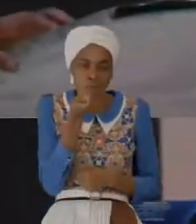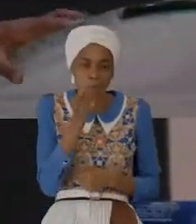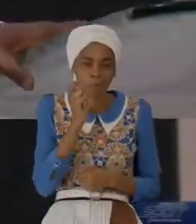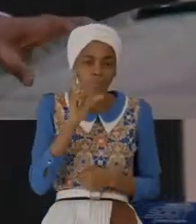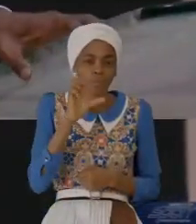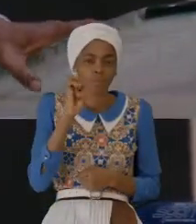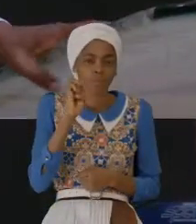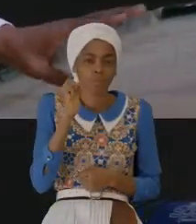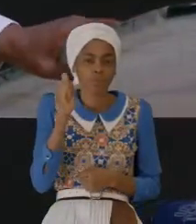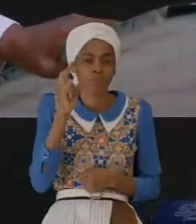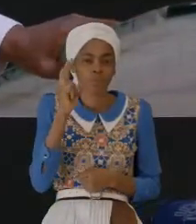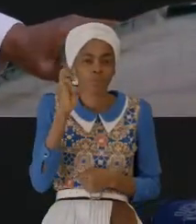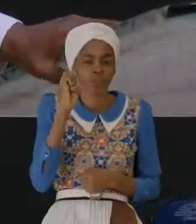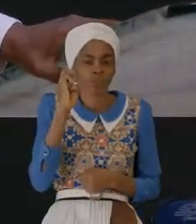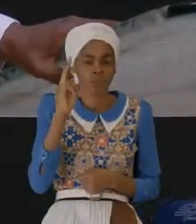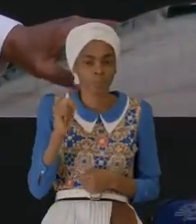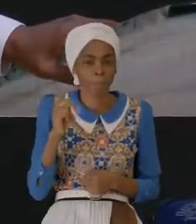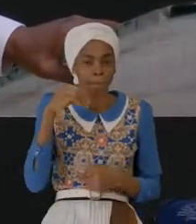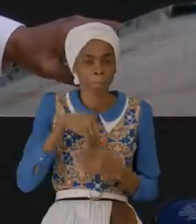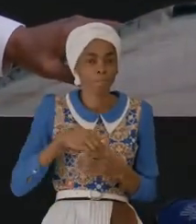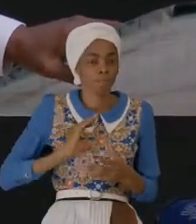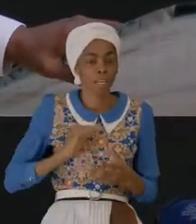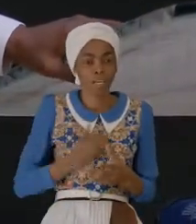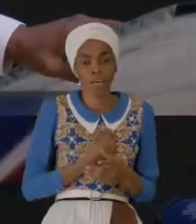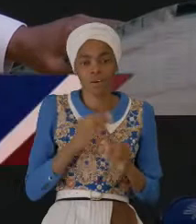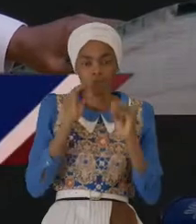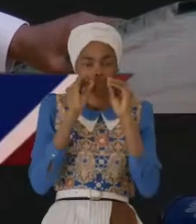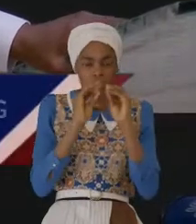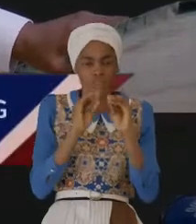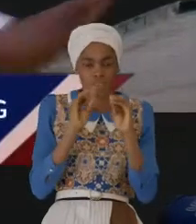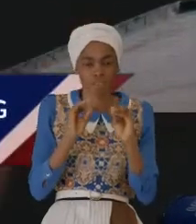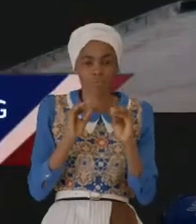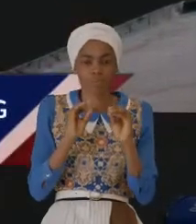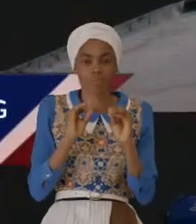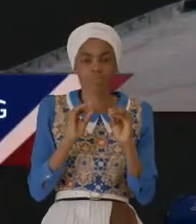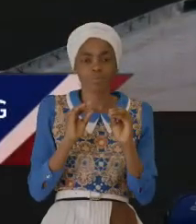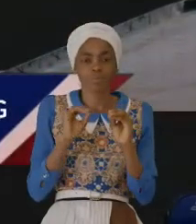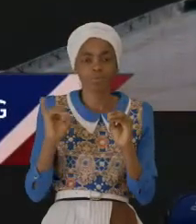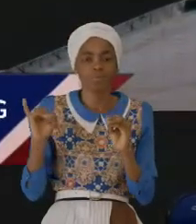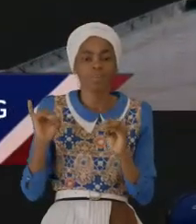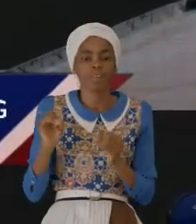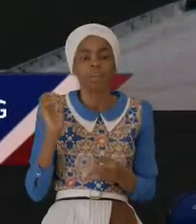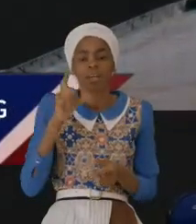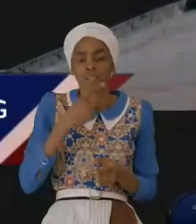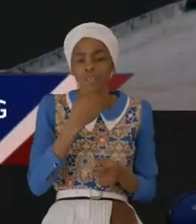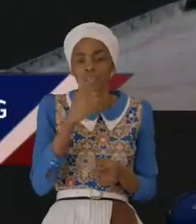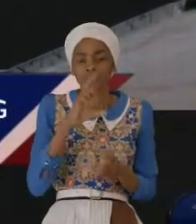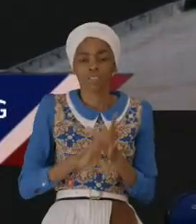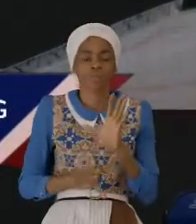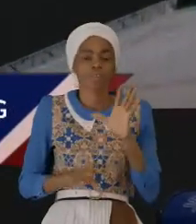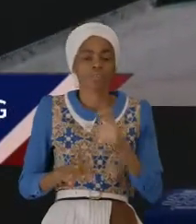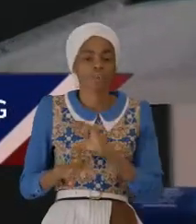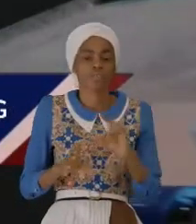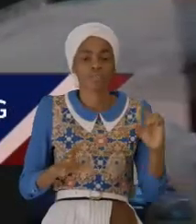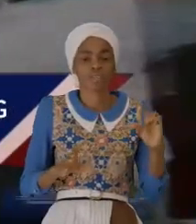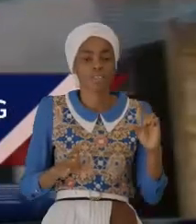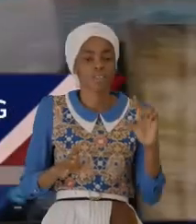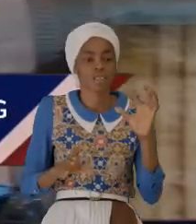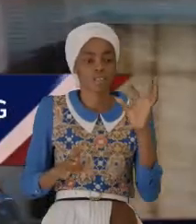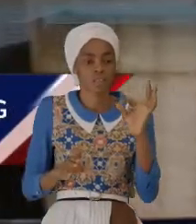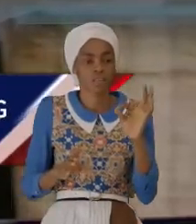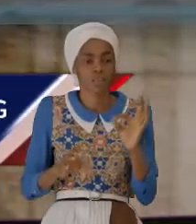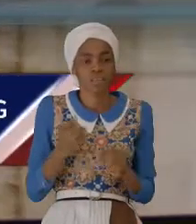in our teaching Galatians chapter 5 verse 9 a little